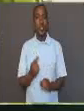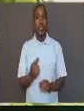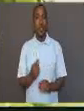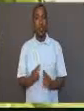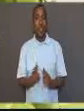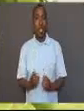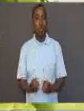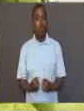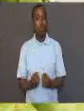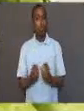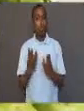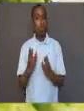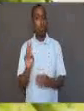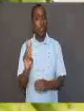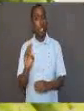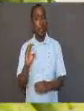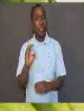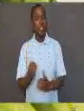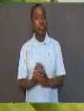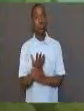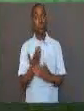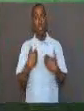many sources of vitamin C.